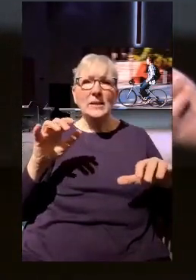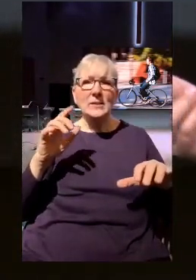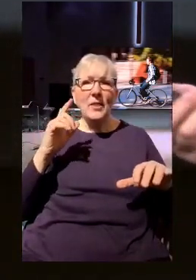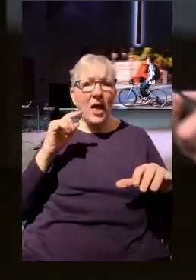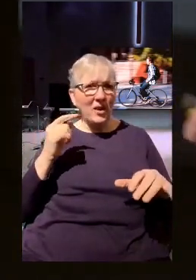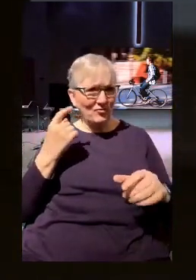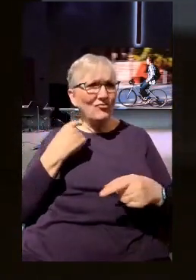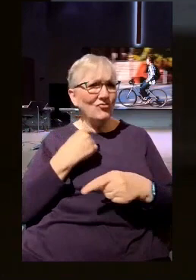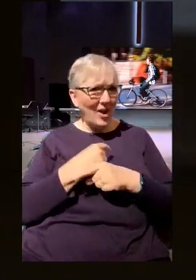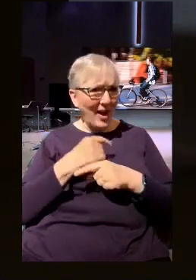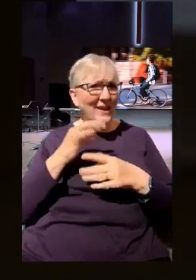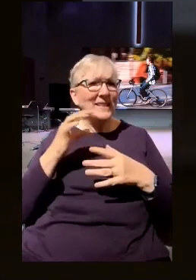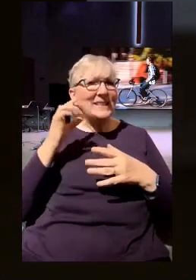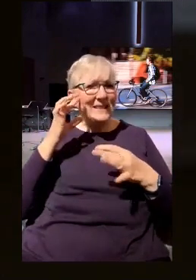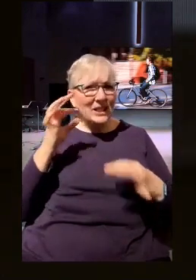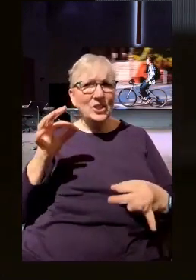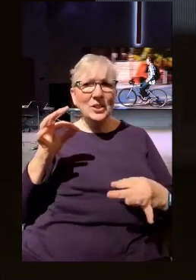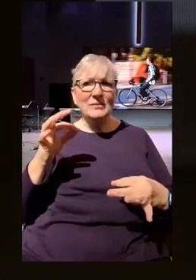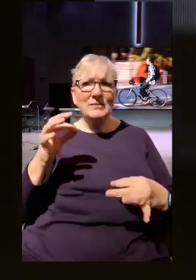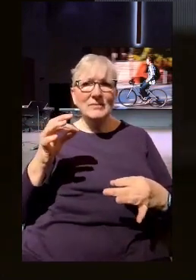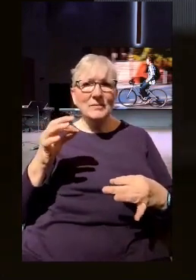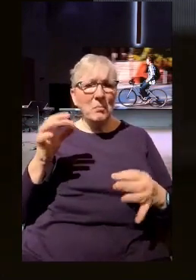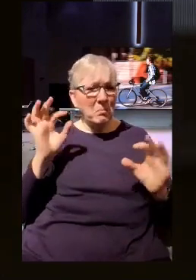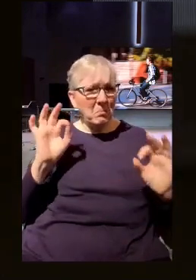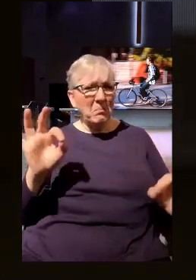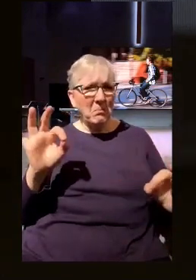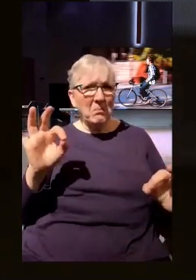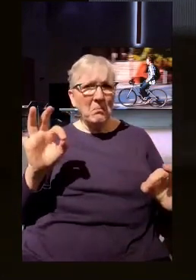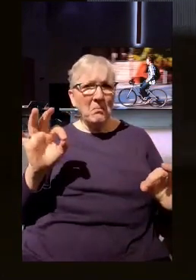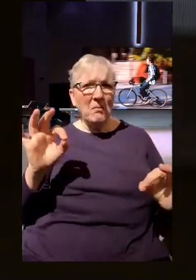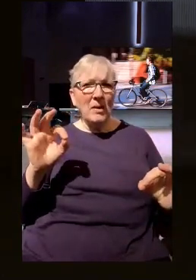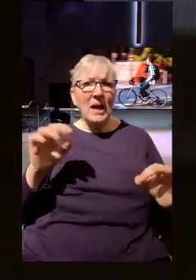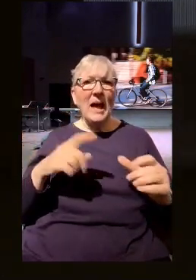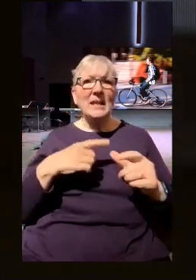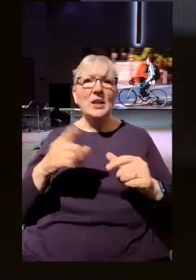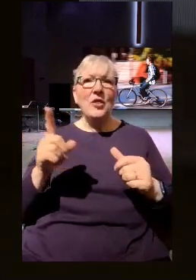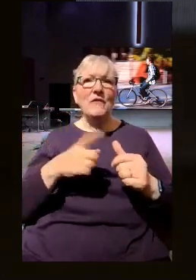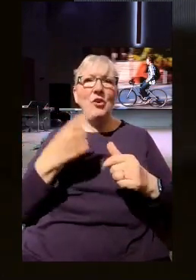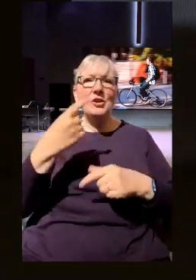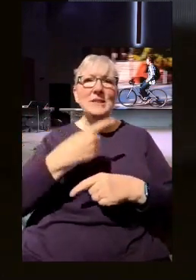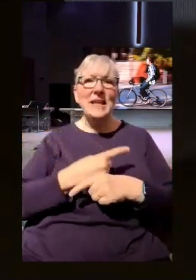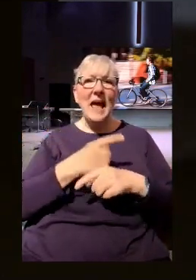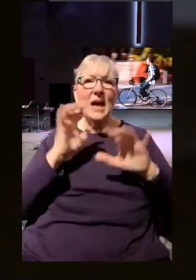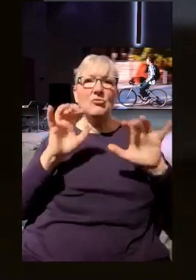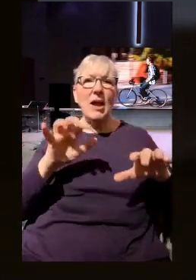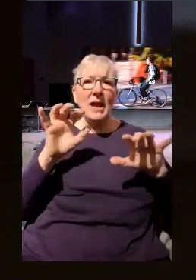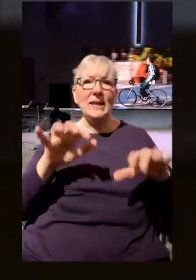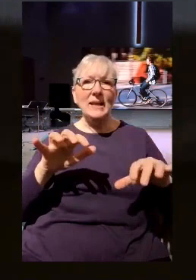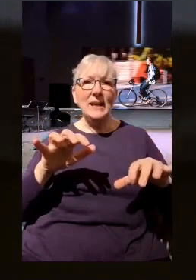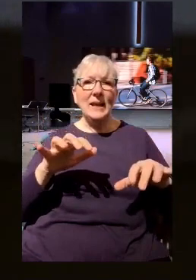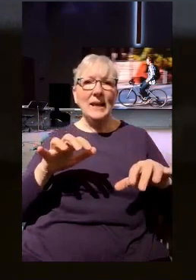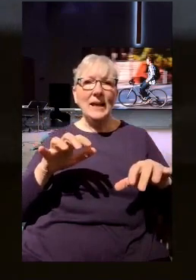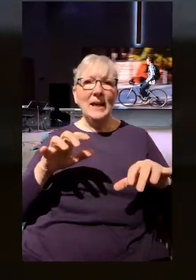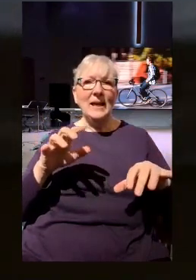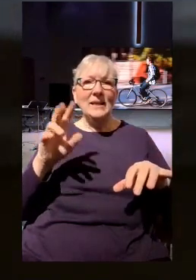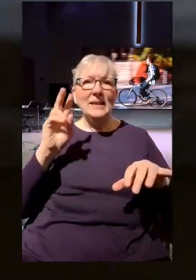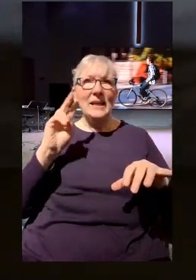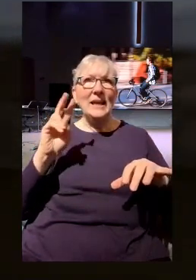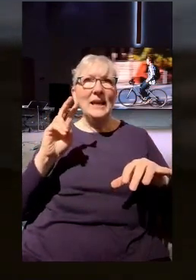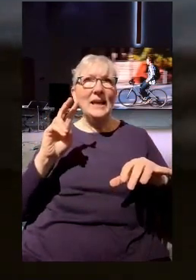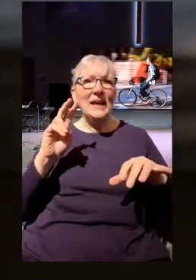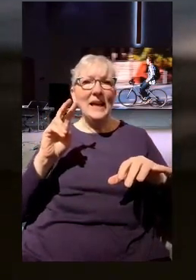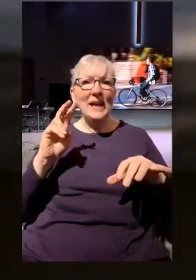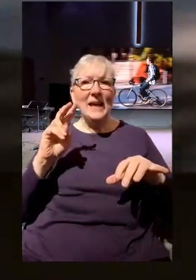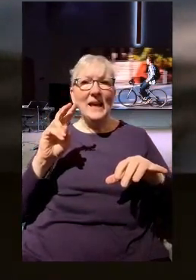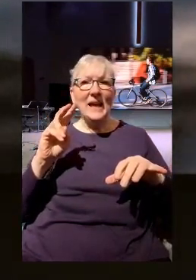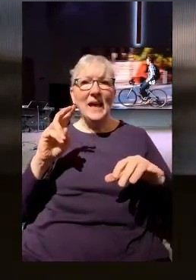I look great. Until the first day it rained. You see, I got to my chem class that